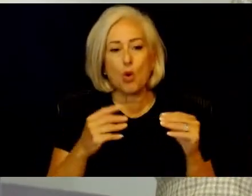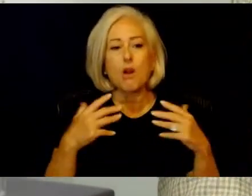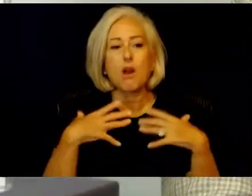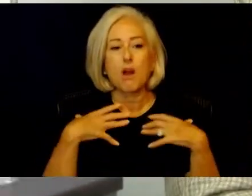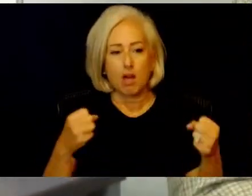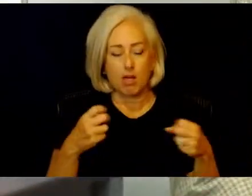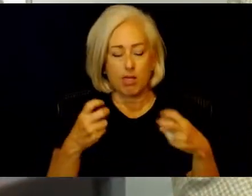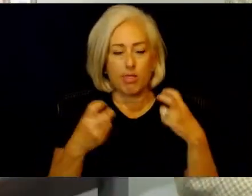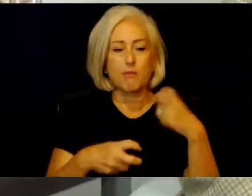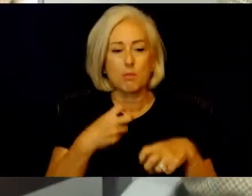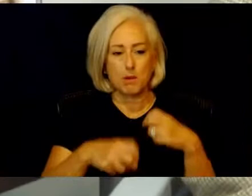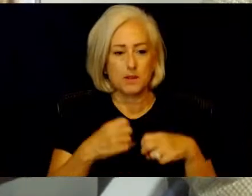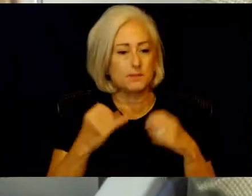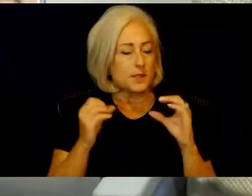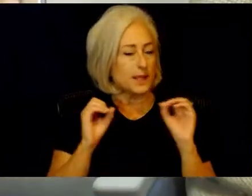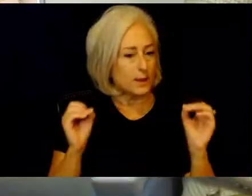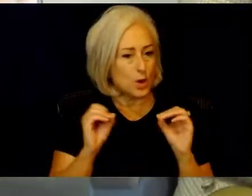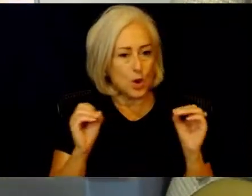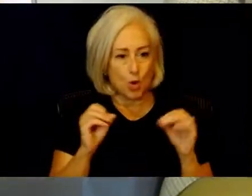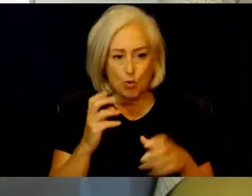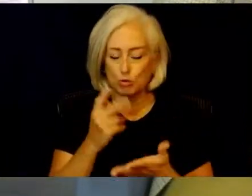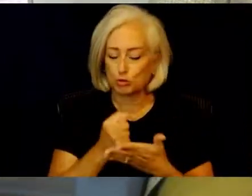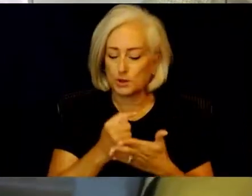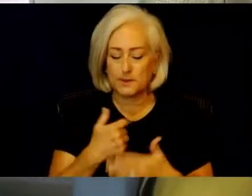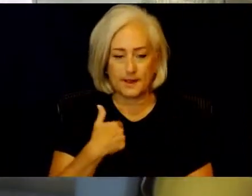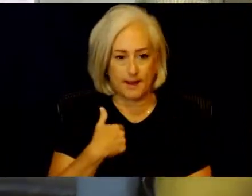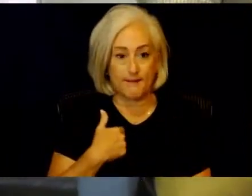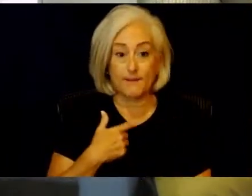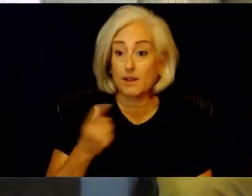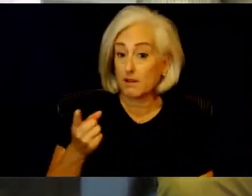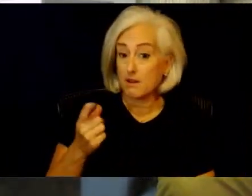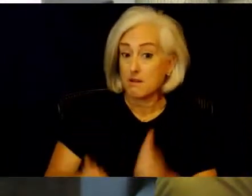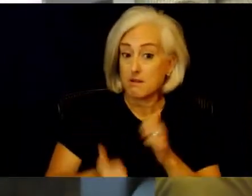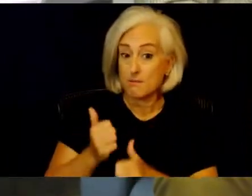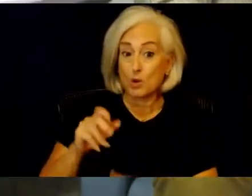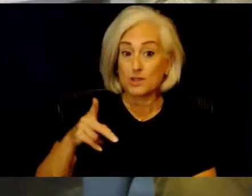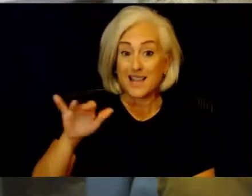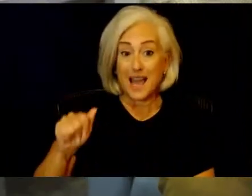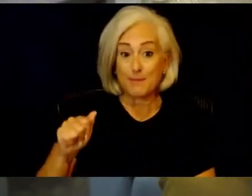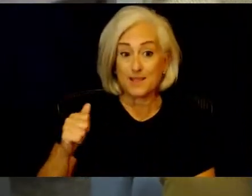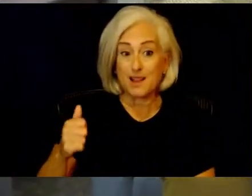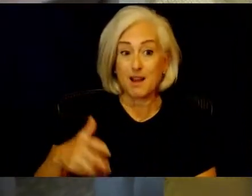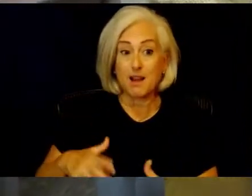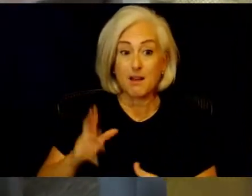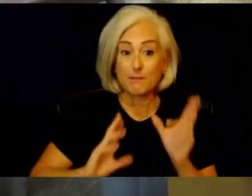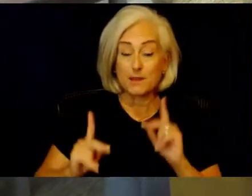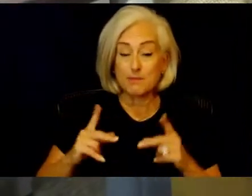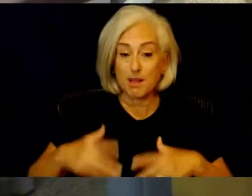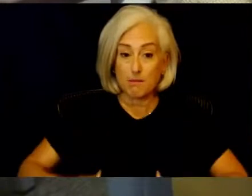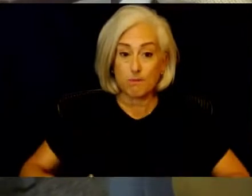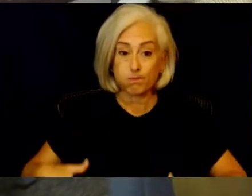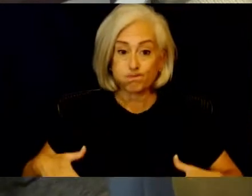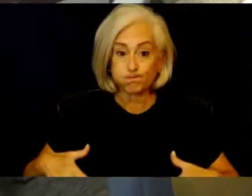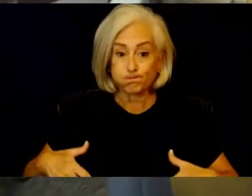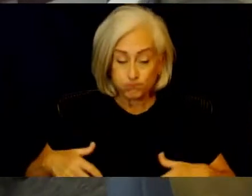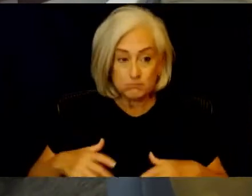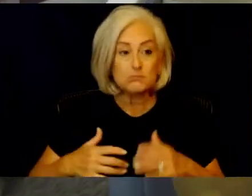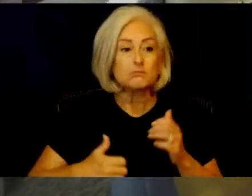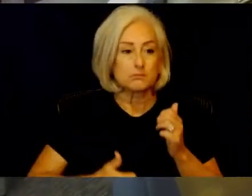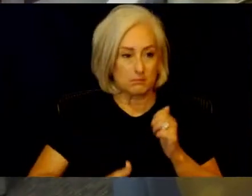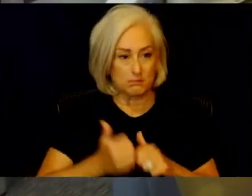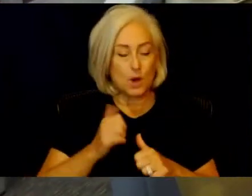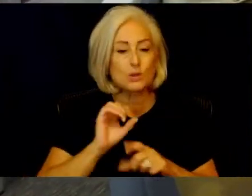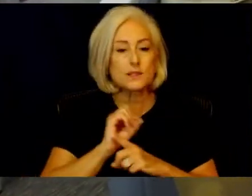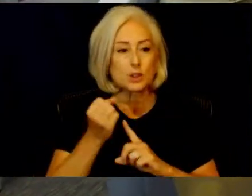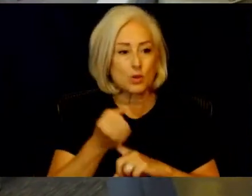majority of sleep apnea patients are overweight in some capacity? Most cases are, but you can also develop apnea without obesity,